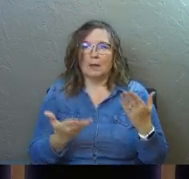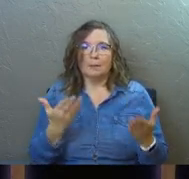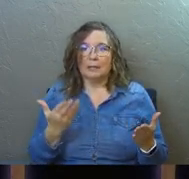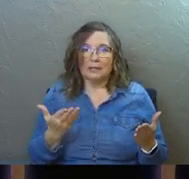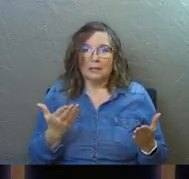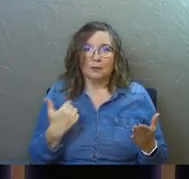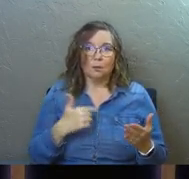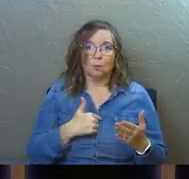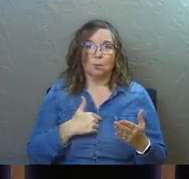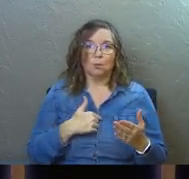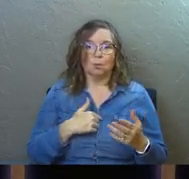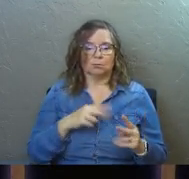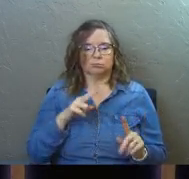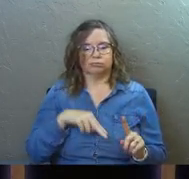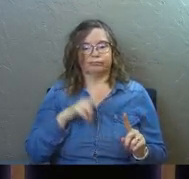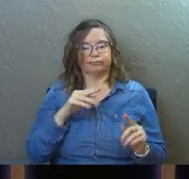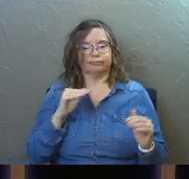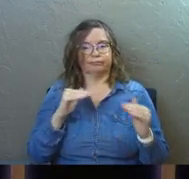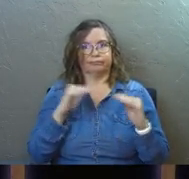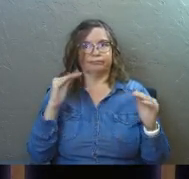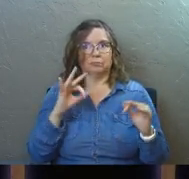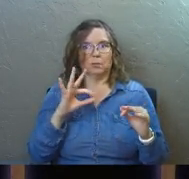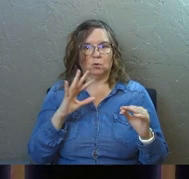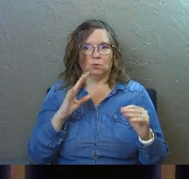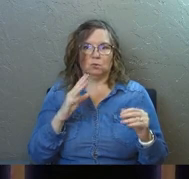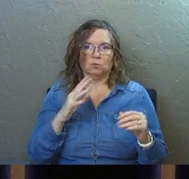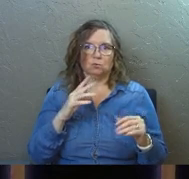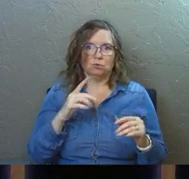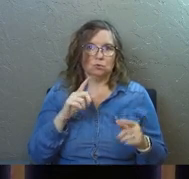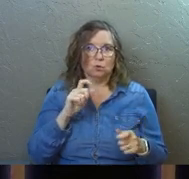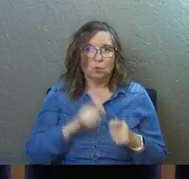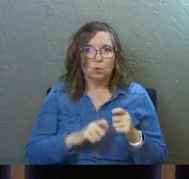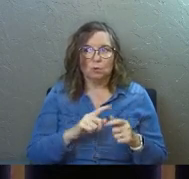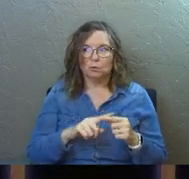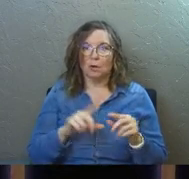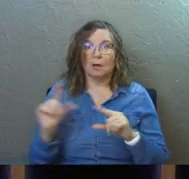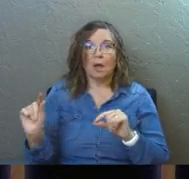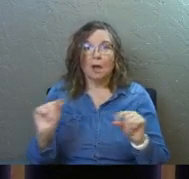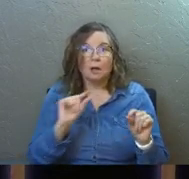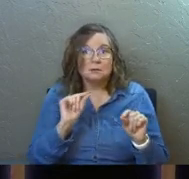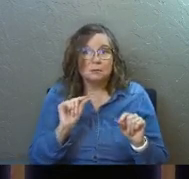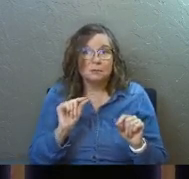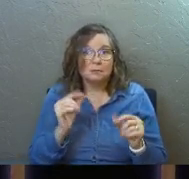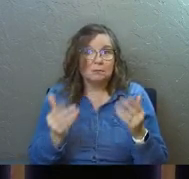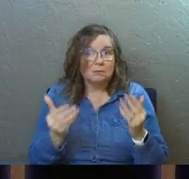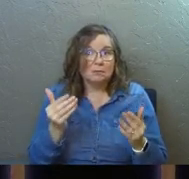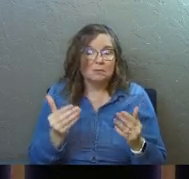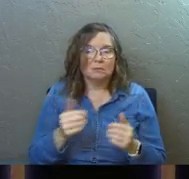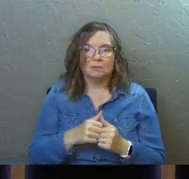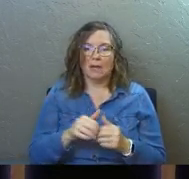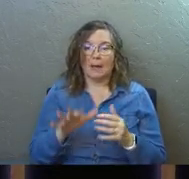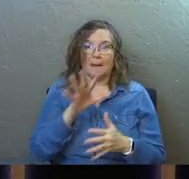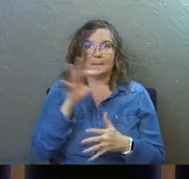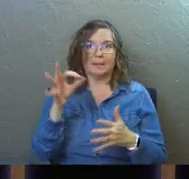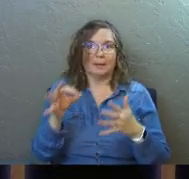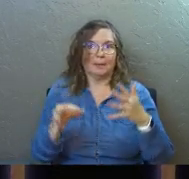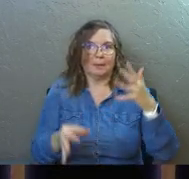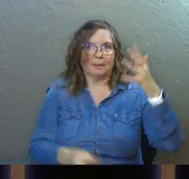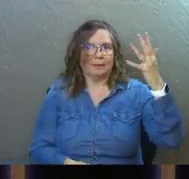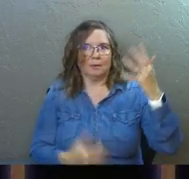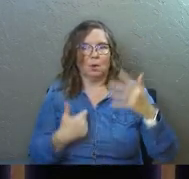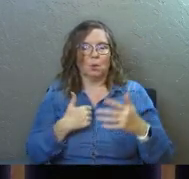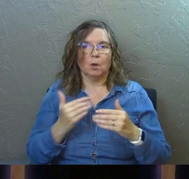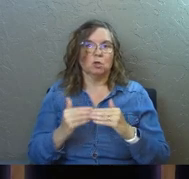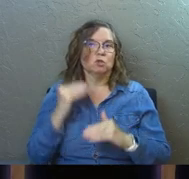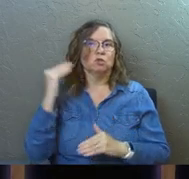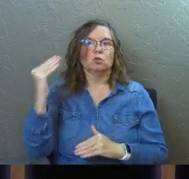maybe we're too judgmental, too cruel, too gossipy. Pick any of those qualities, right? Like